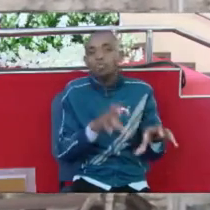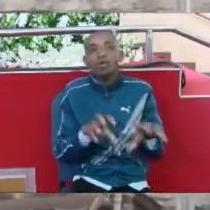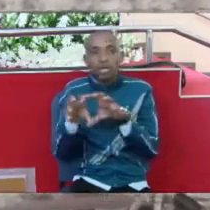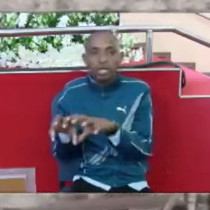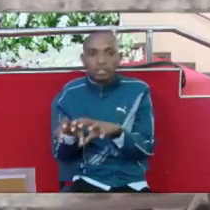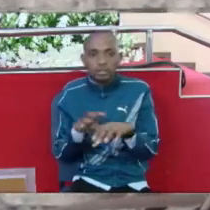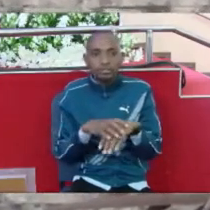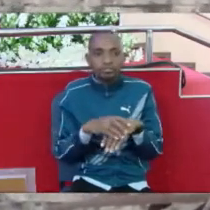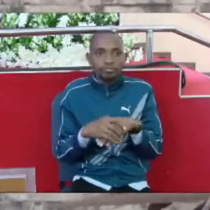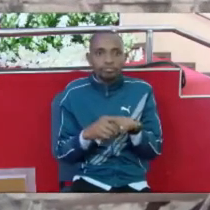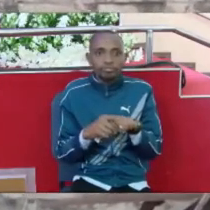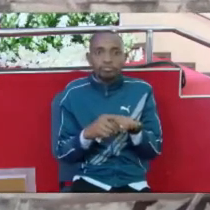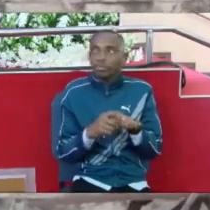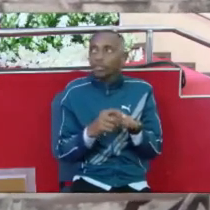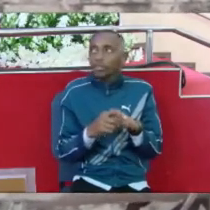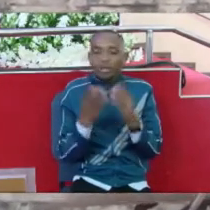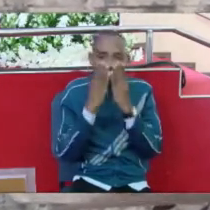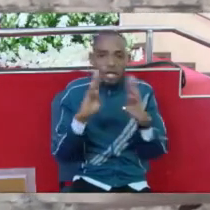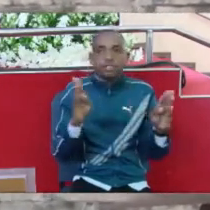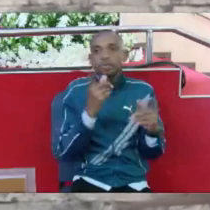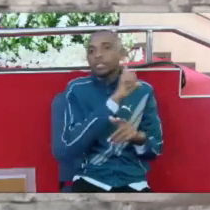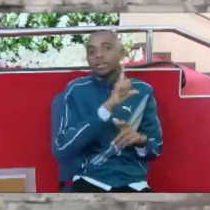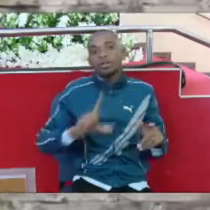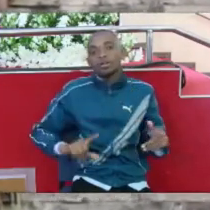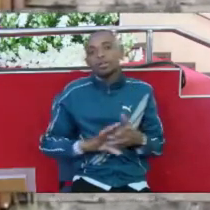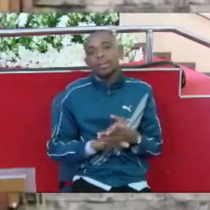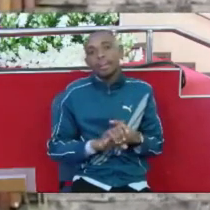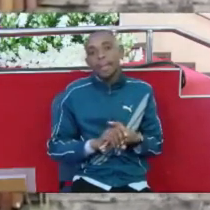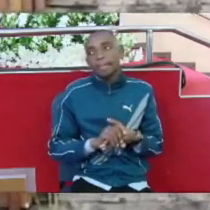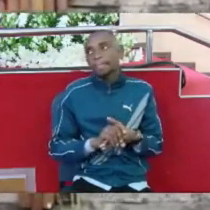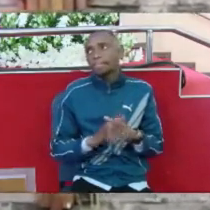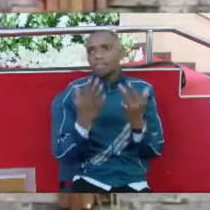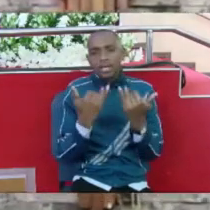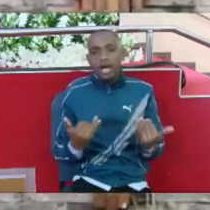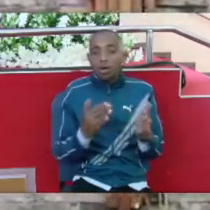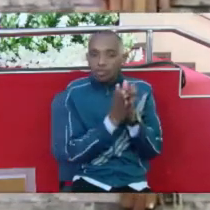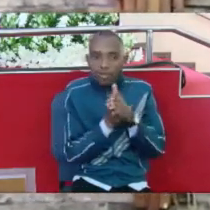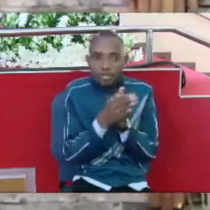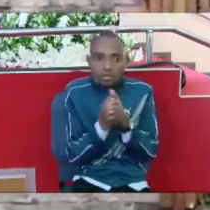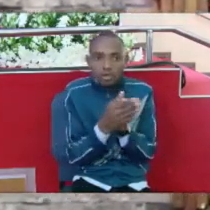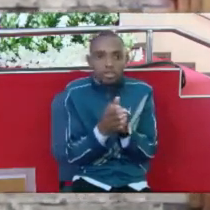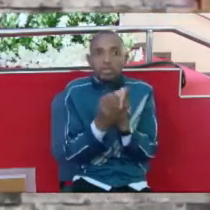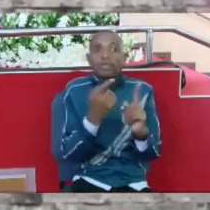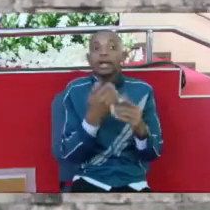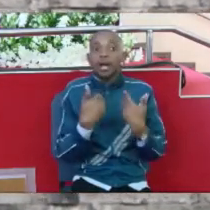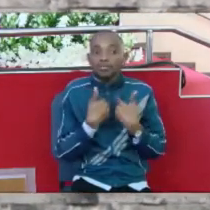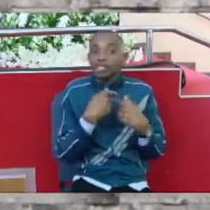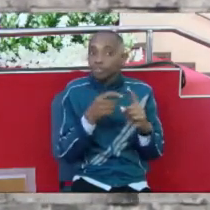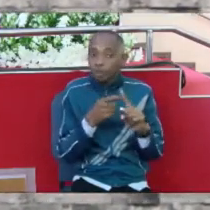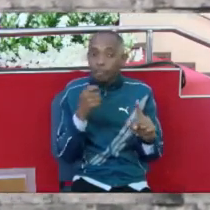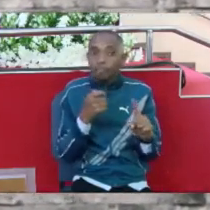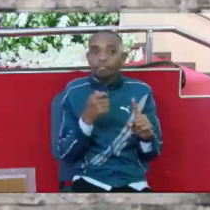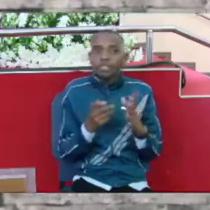kwamba nikaendelee na uendelezo wangu. Blessed be the name of the Lord. Jina la Bwana lisifiwe. Now the story that I have picked from. Hadithi niliyochukua.